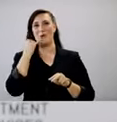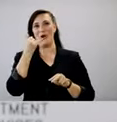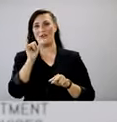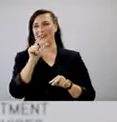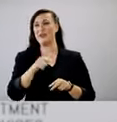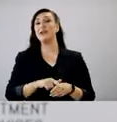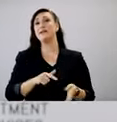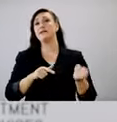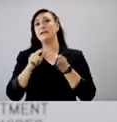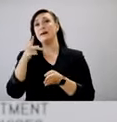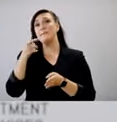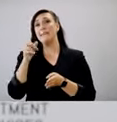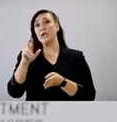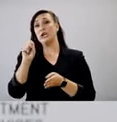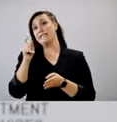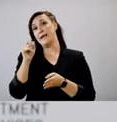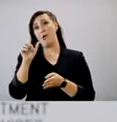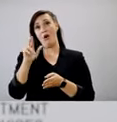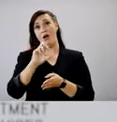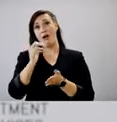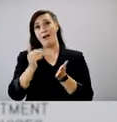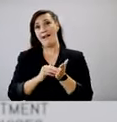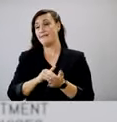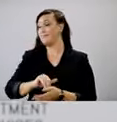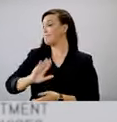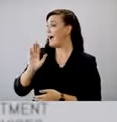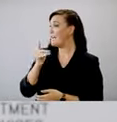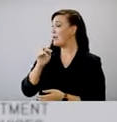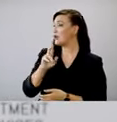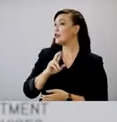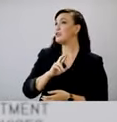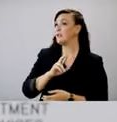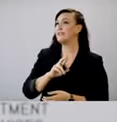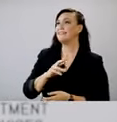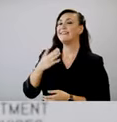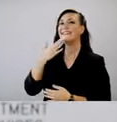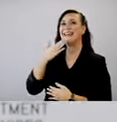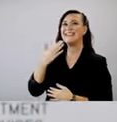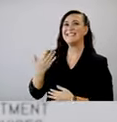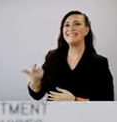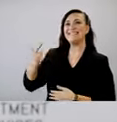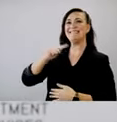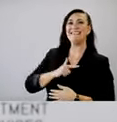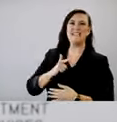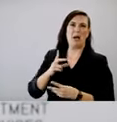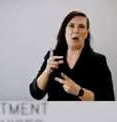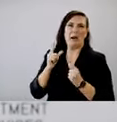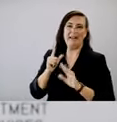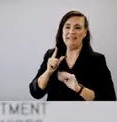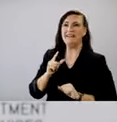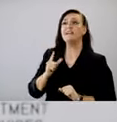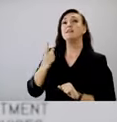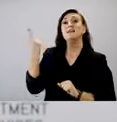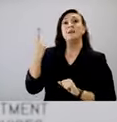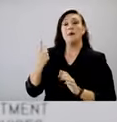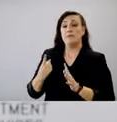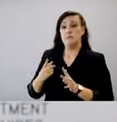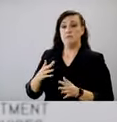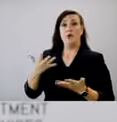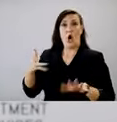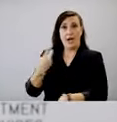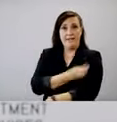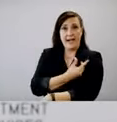Peter Seymour, bonus question. Hi, Peter. Thanks for this bonus. I promise this will be quick. So if someone has a breakthrough